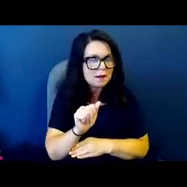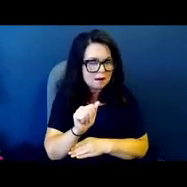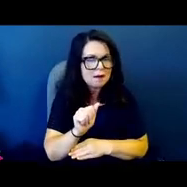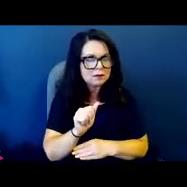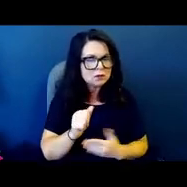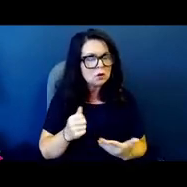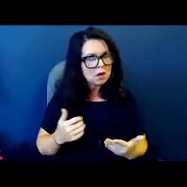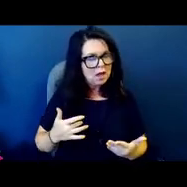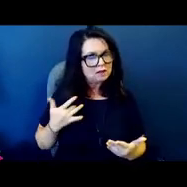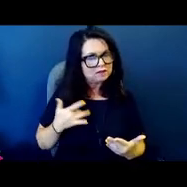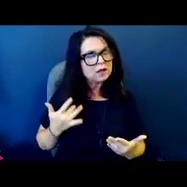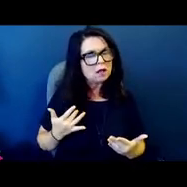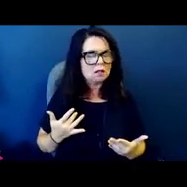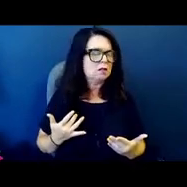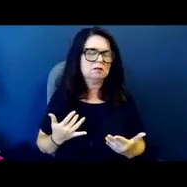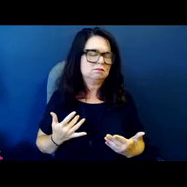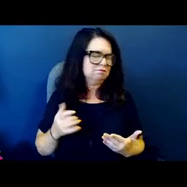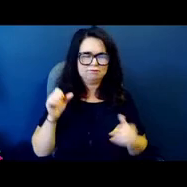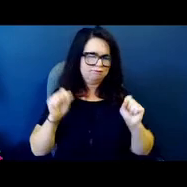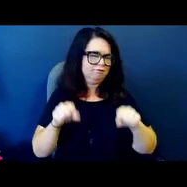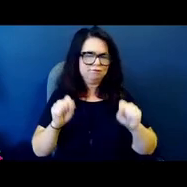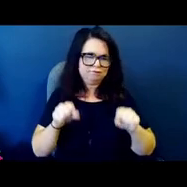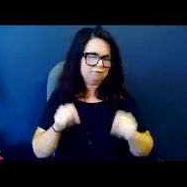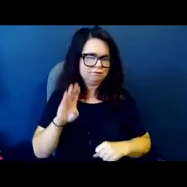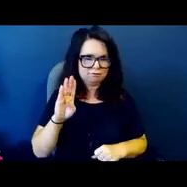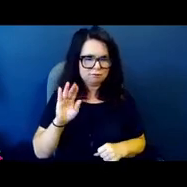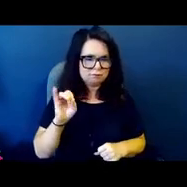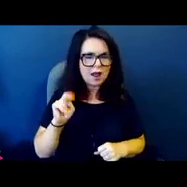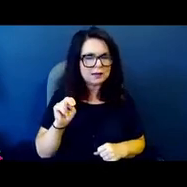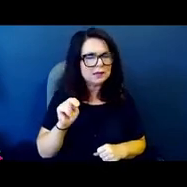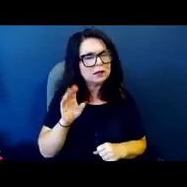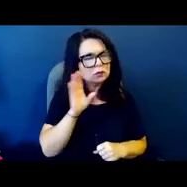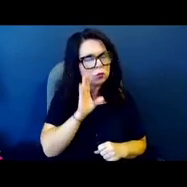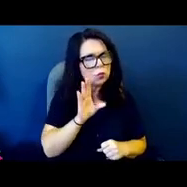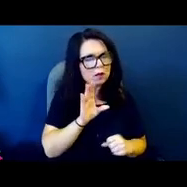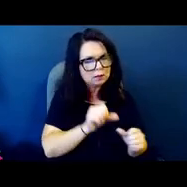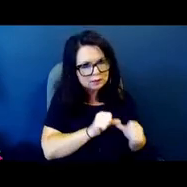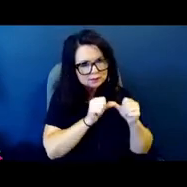that Biden will continue that. So I'm